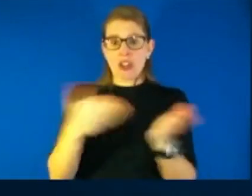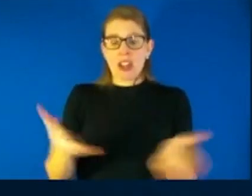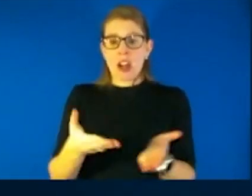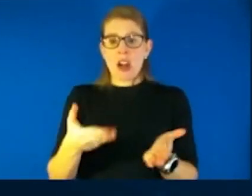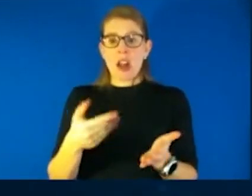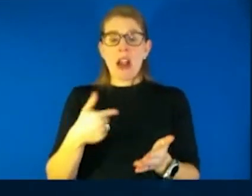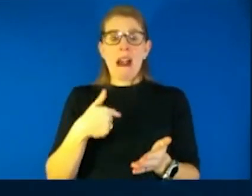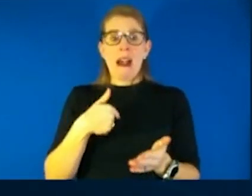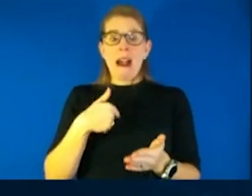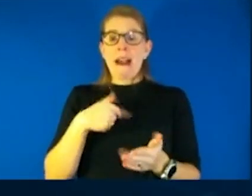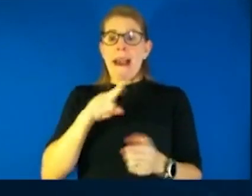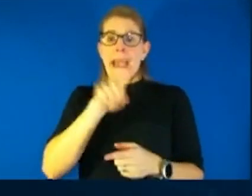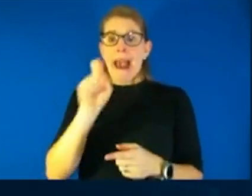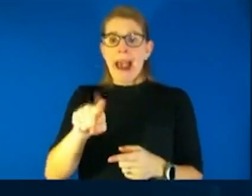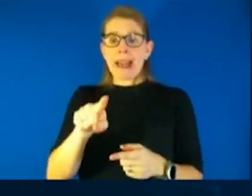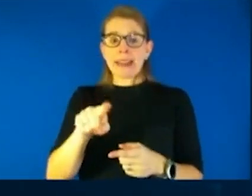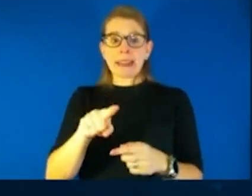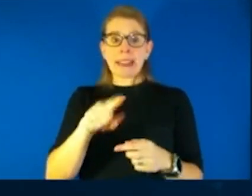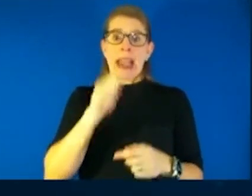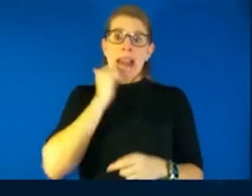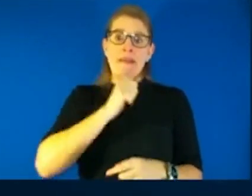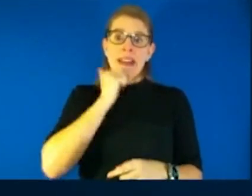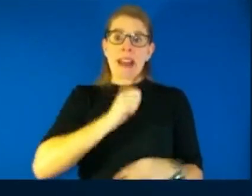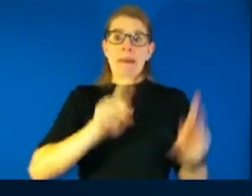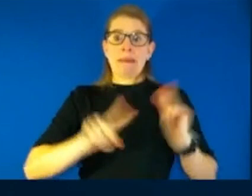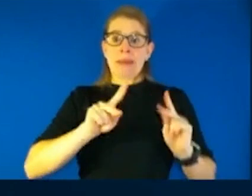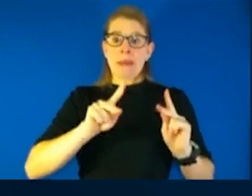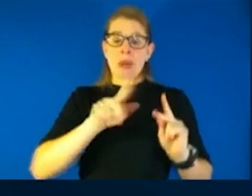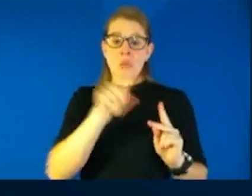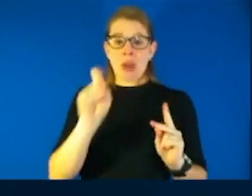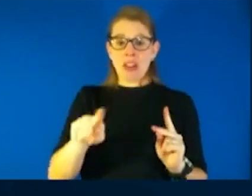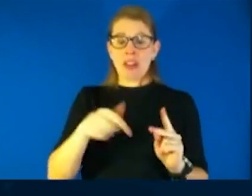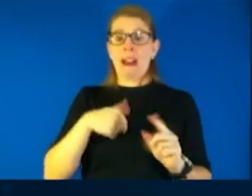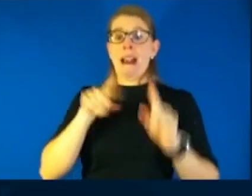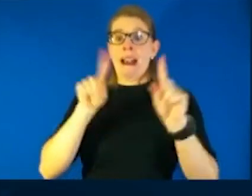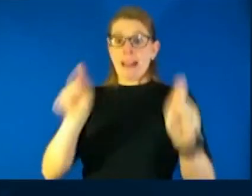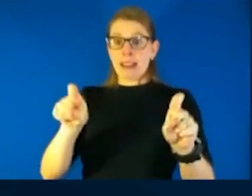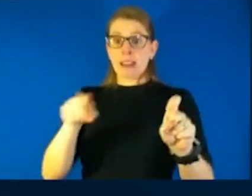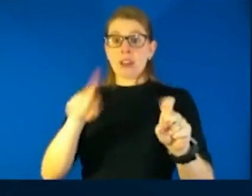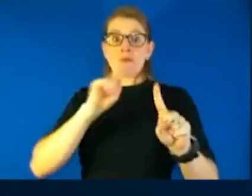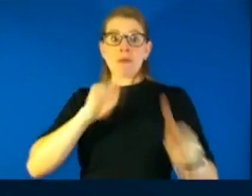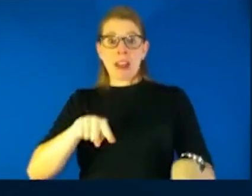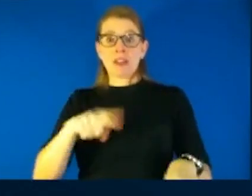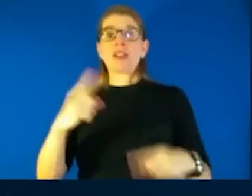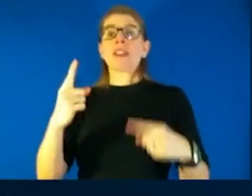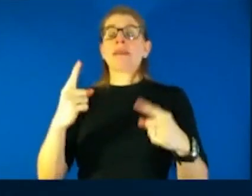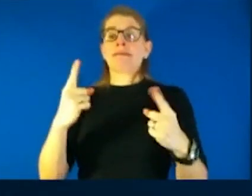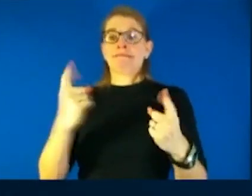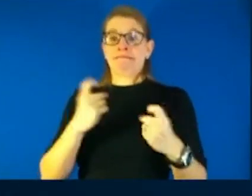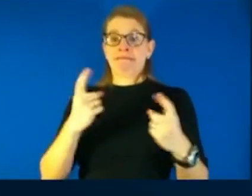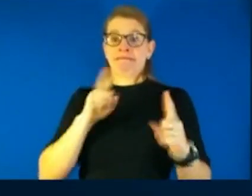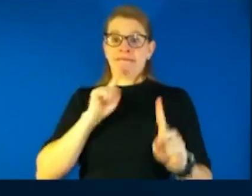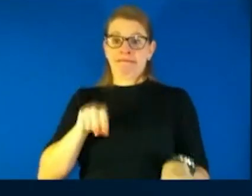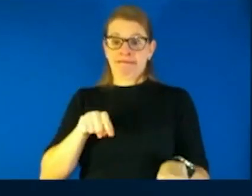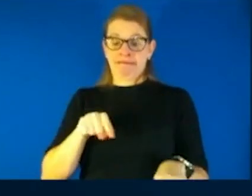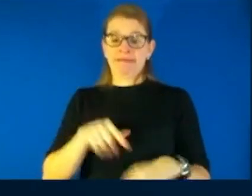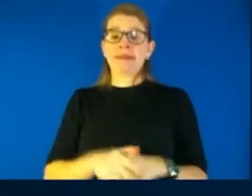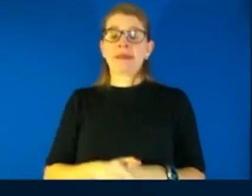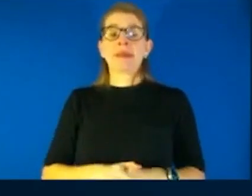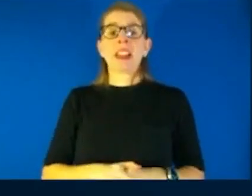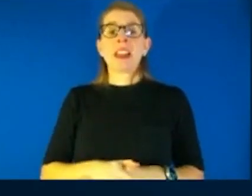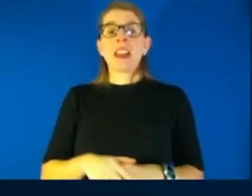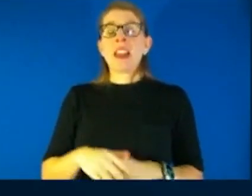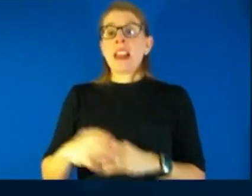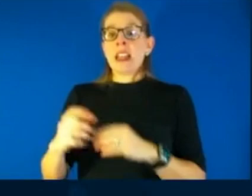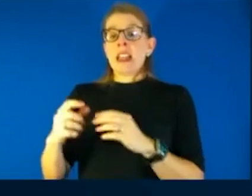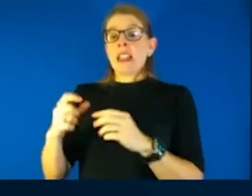you make me understand it. So thank you, and that makes a lot of sense. We are already getting lots of questions. We're going to get to those in just one moment, just a couple more. Let's talk